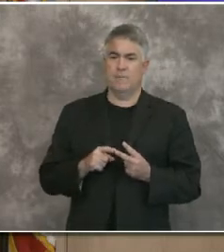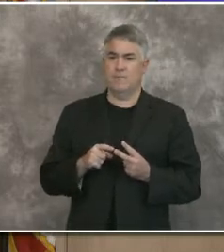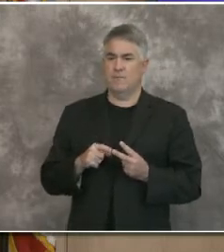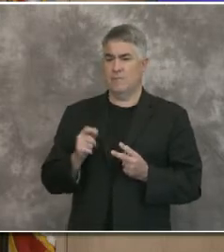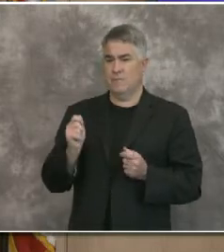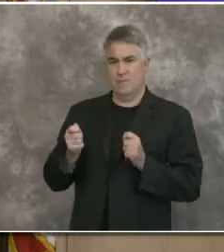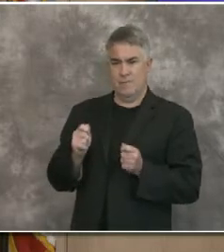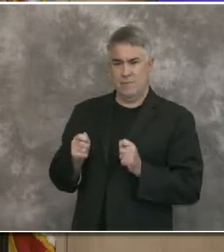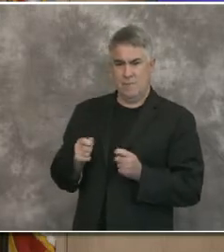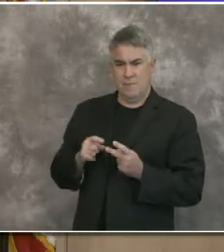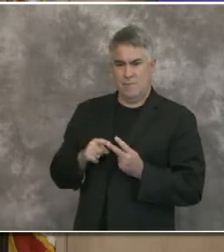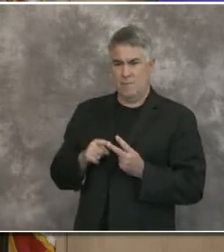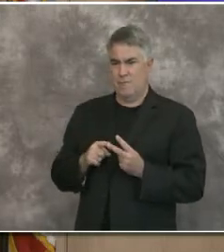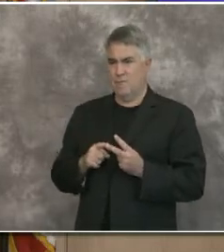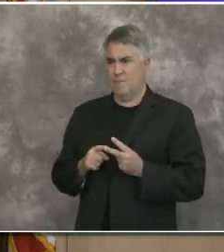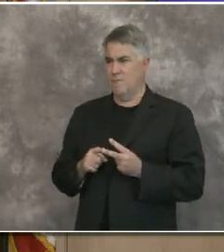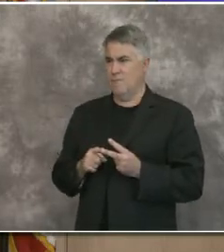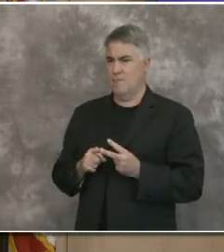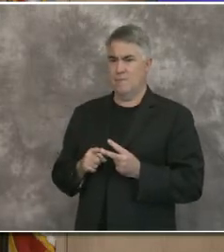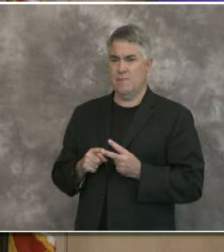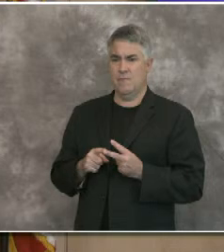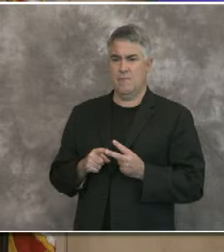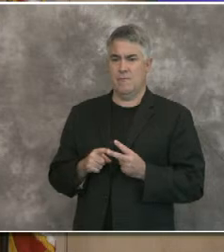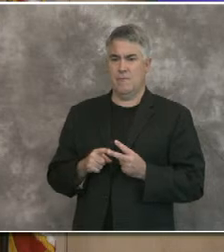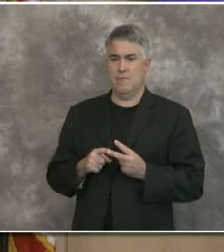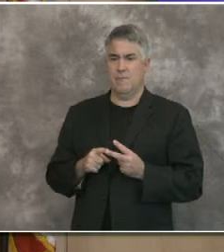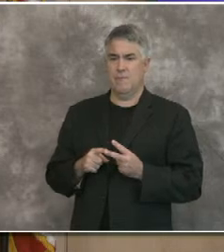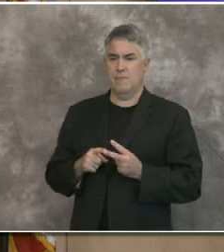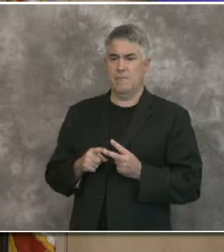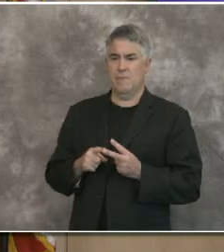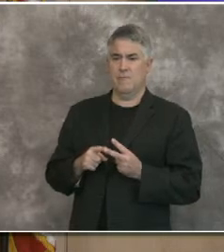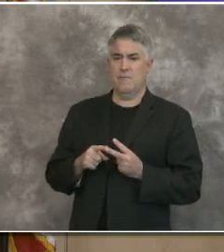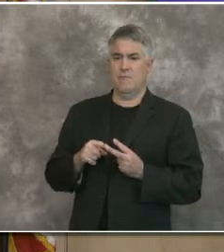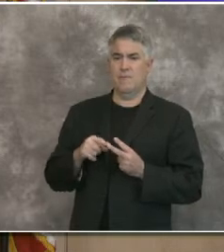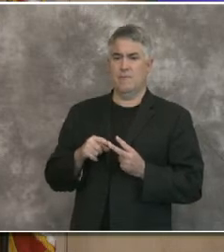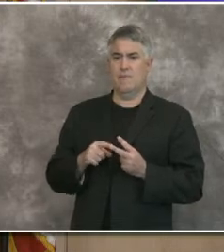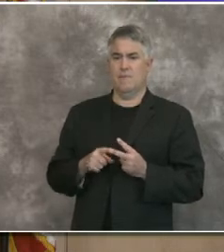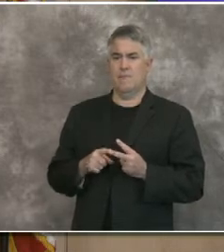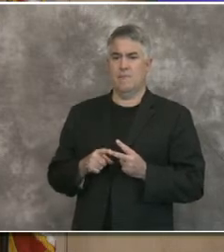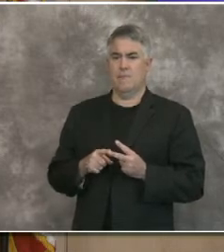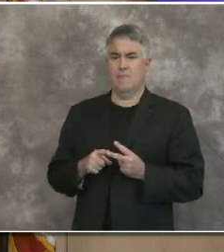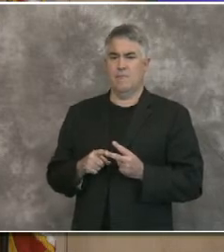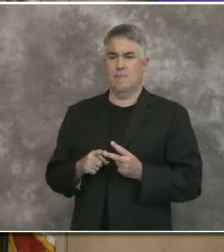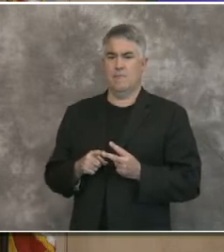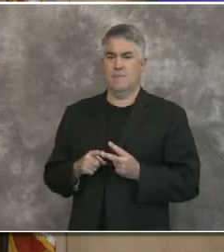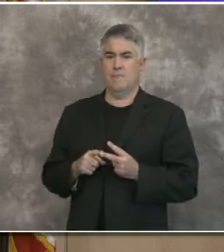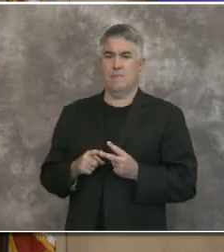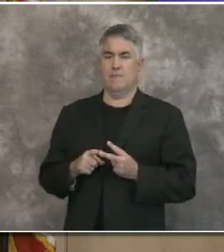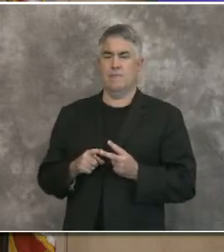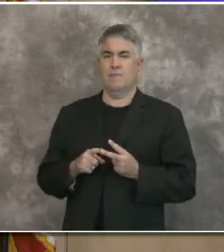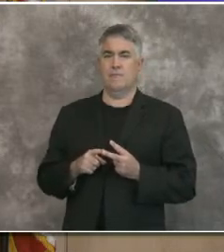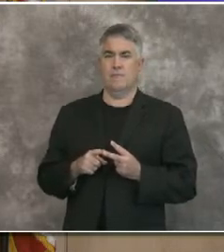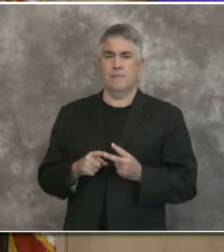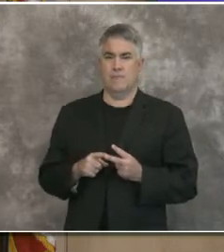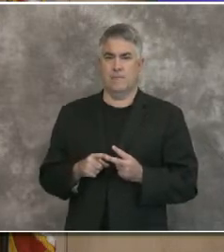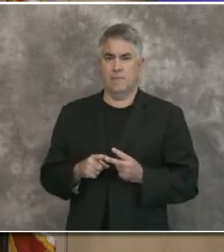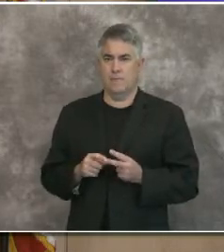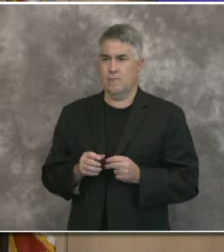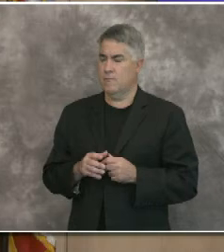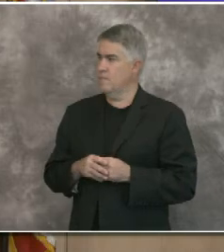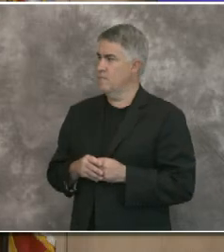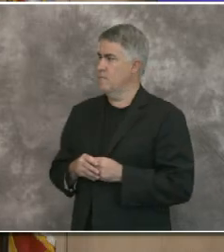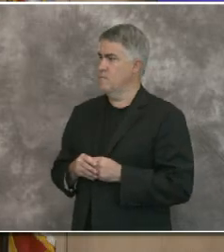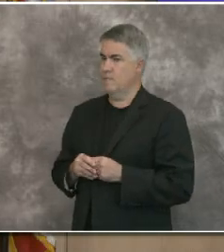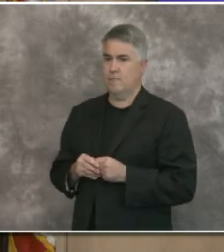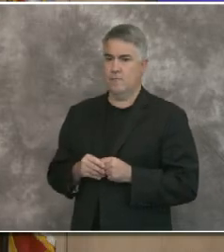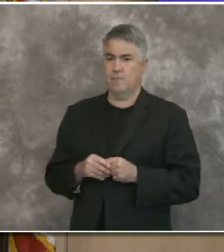be any video footage or evidence released of more dangerous projectiles that